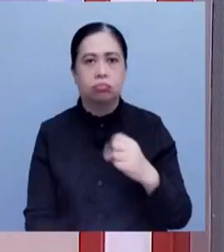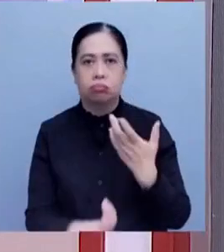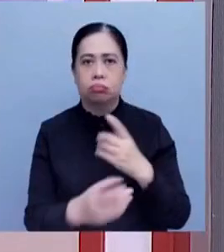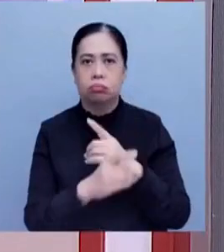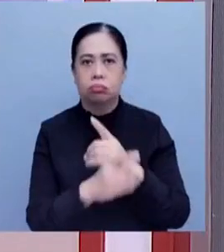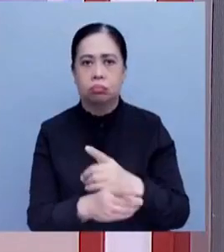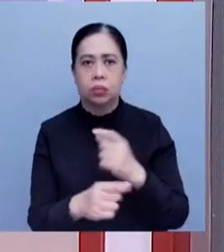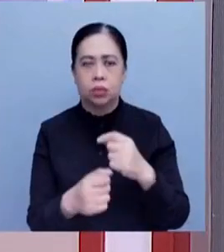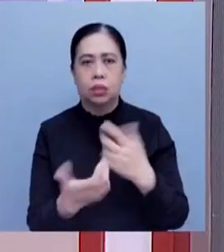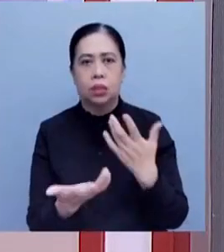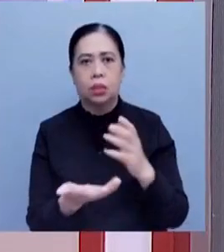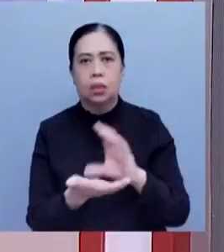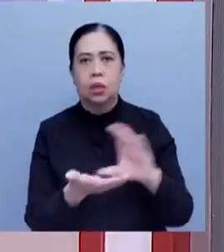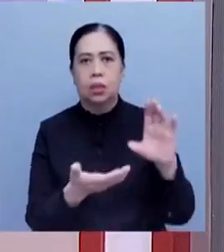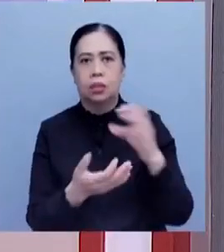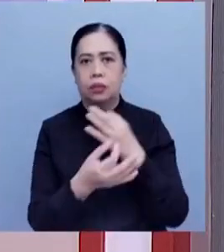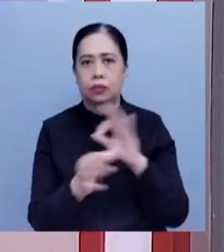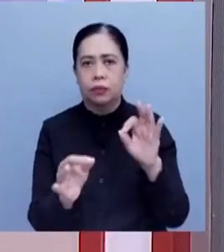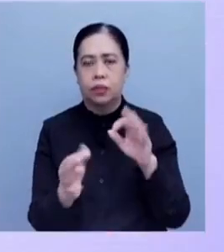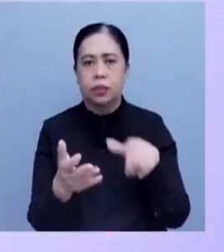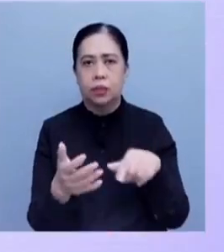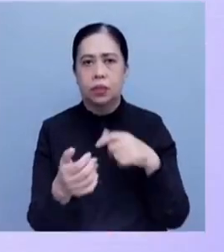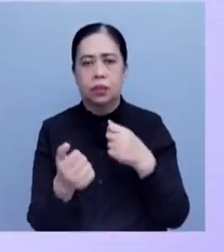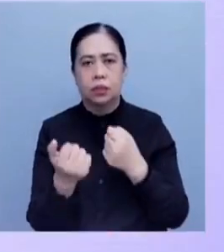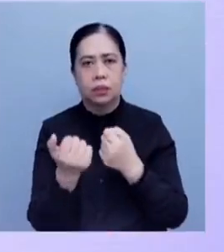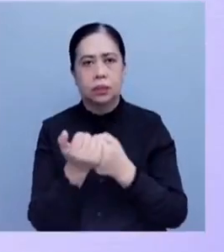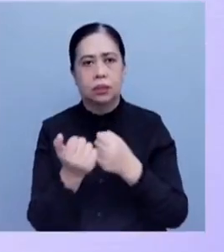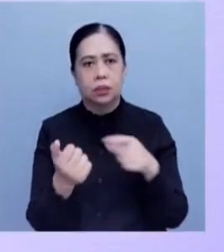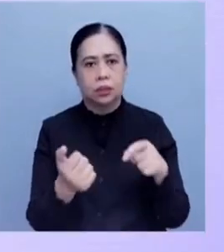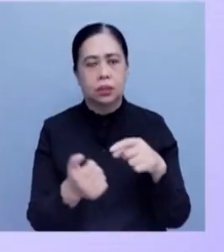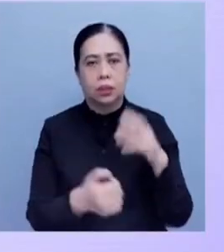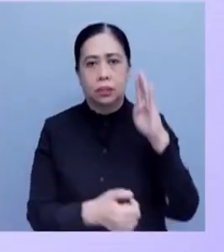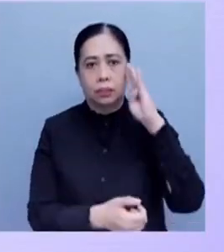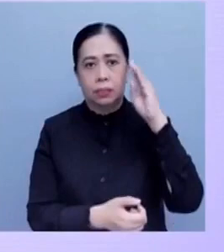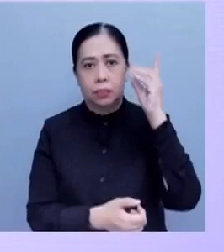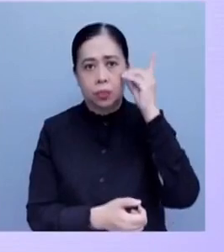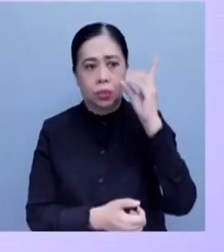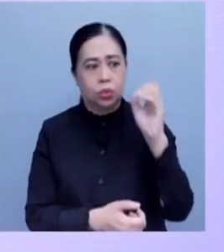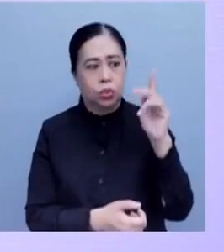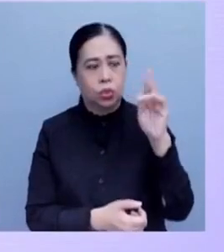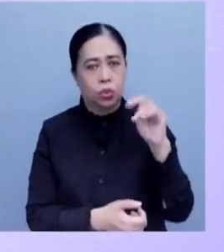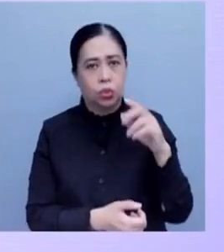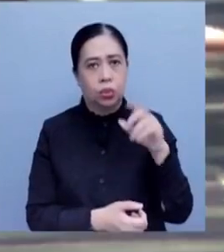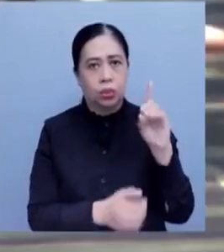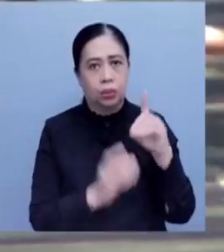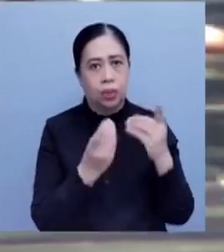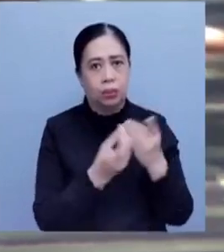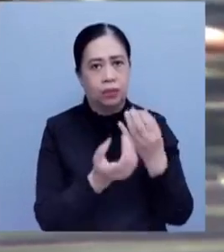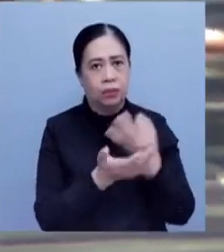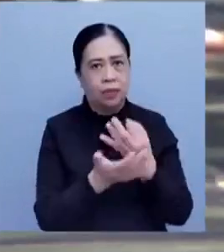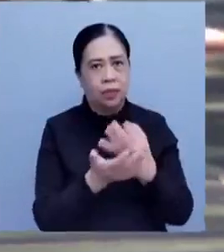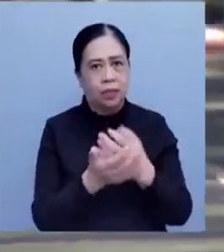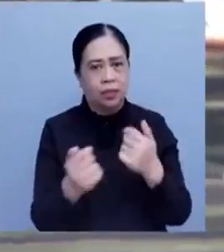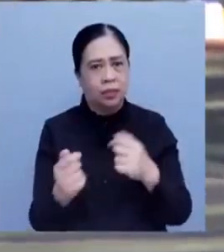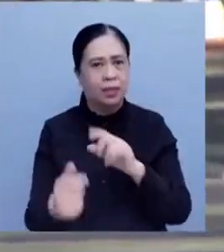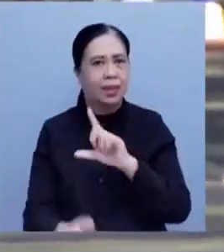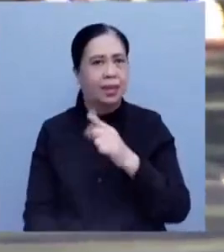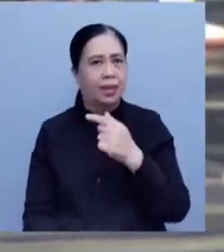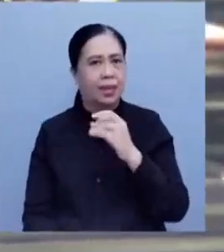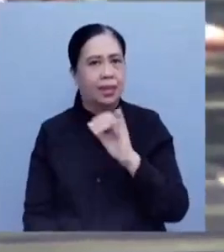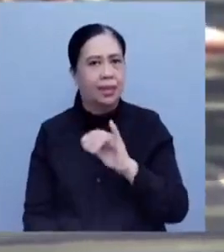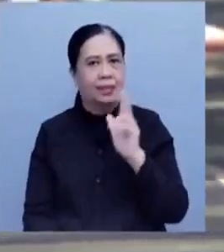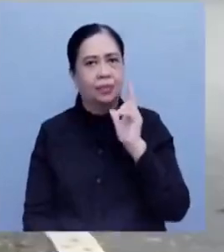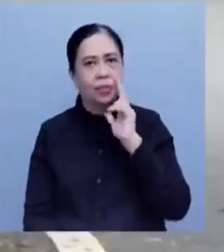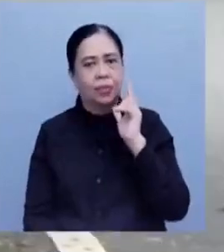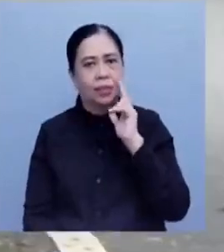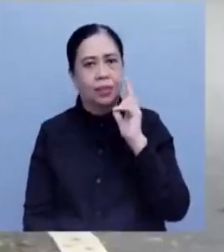Tertiary Education Act. See, Finance Secretary Benjamin Diokno earlier said the measure, touted as one of the legacies of the Duterte